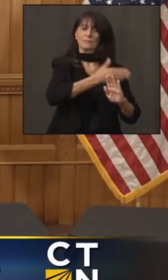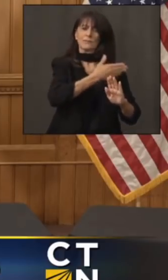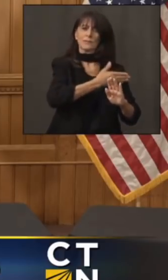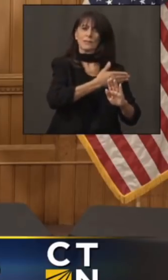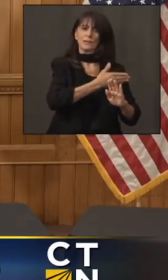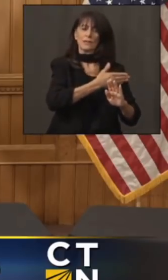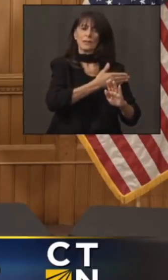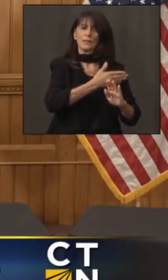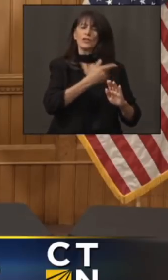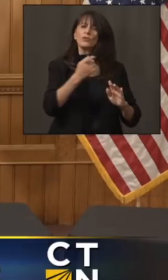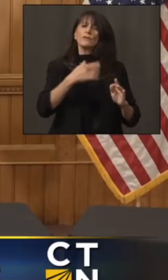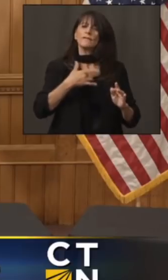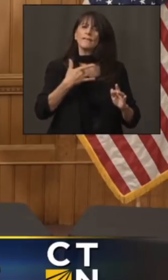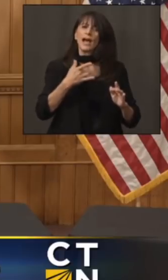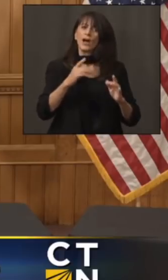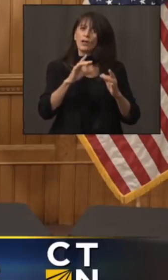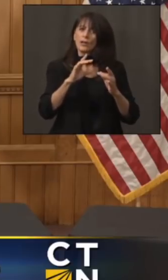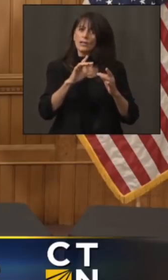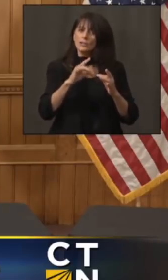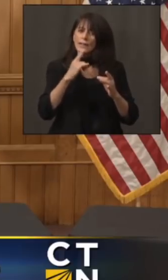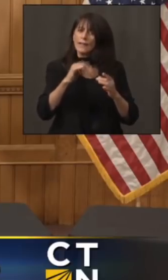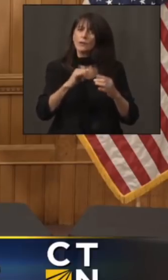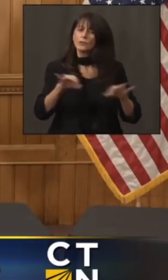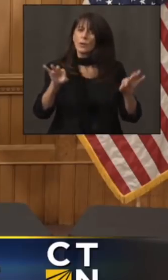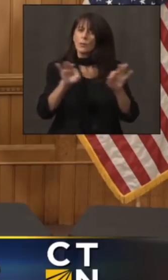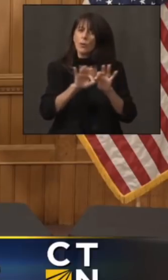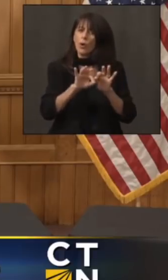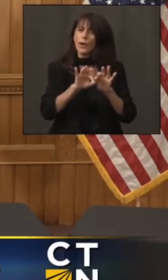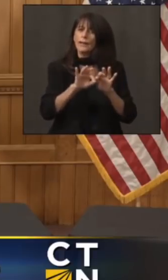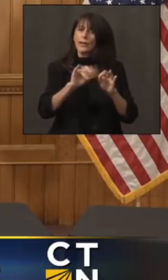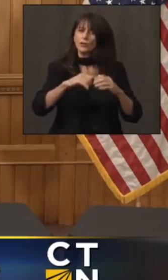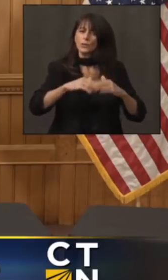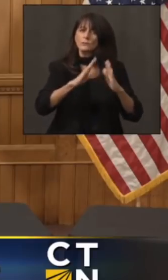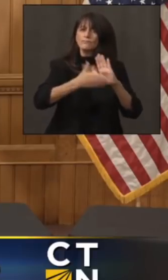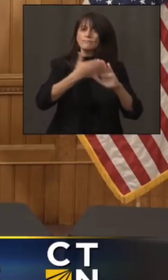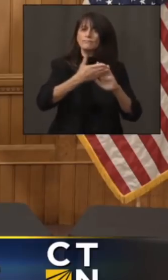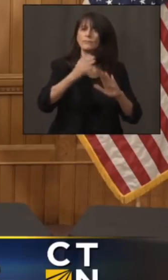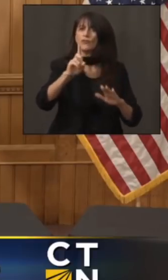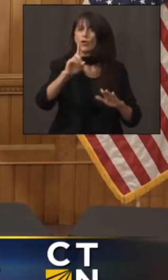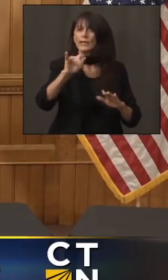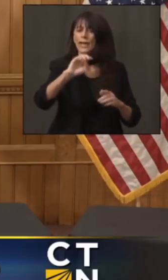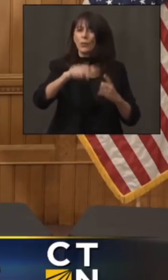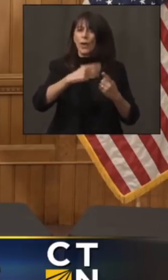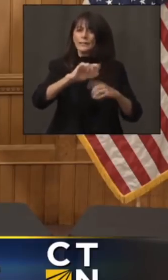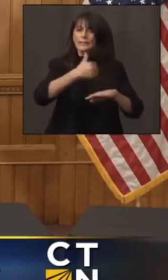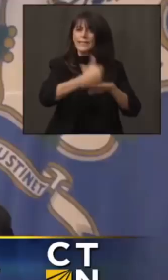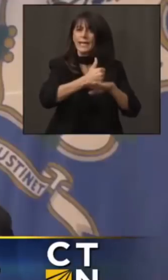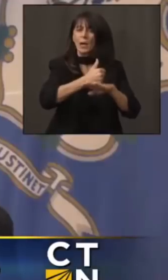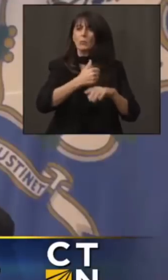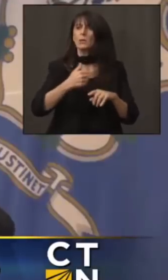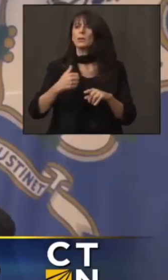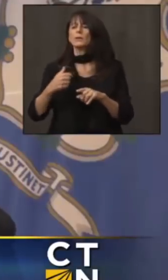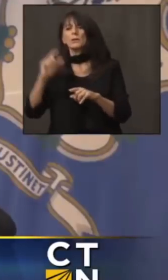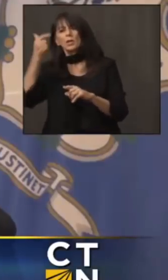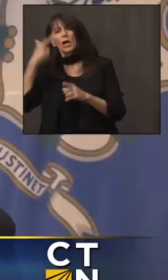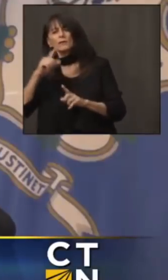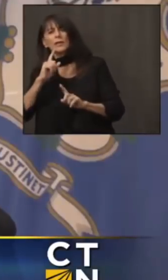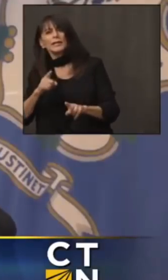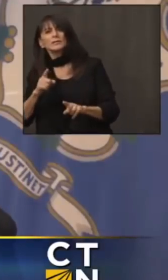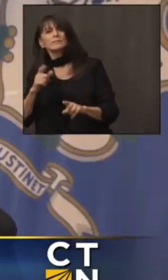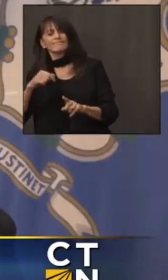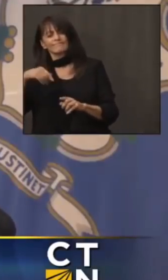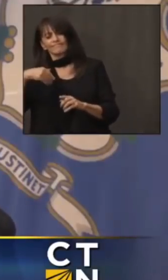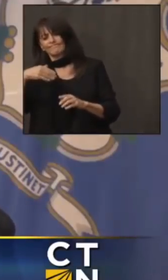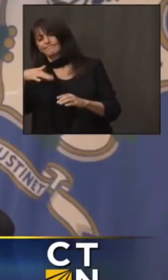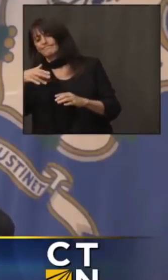other states. Do we have a date? Do we think ours will be up and running? I think probably by the end of this month. I know that our team